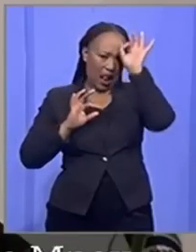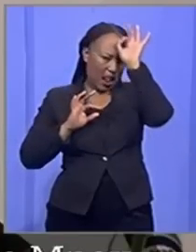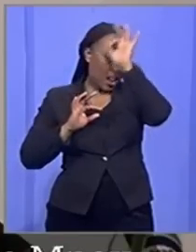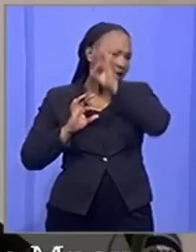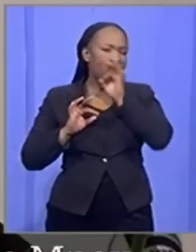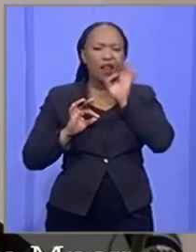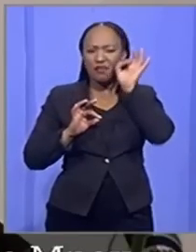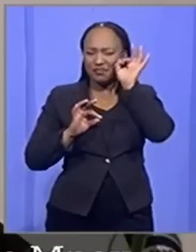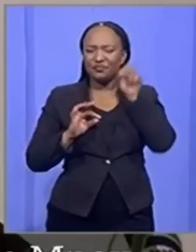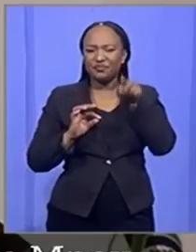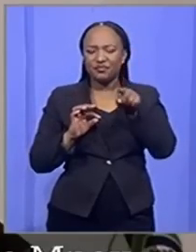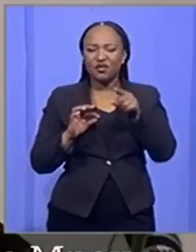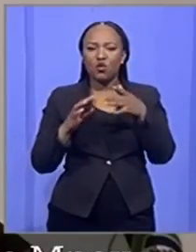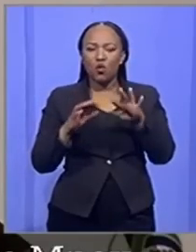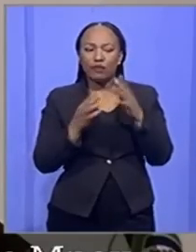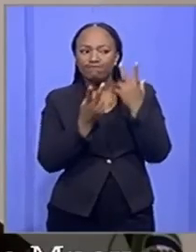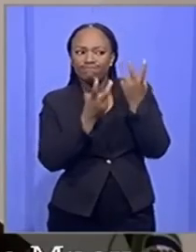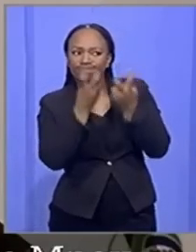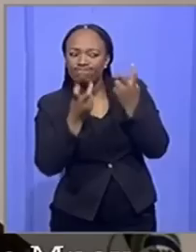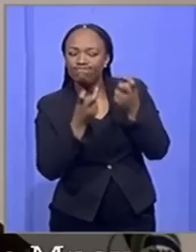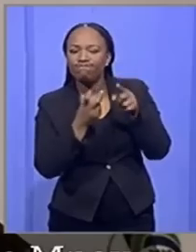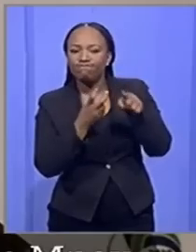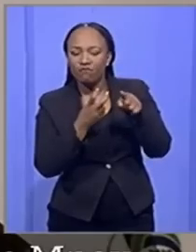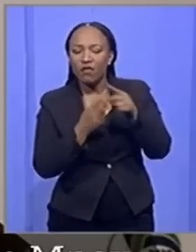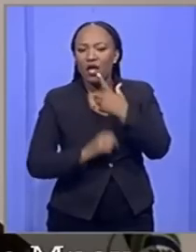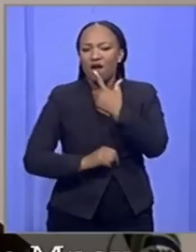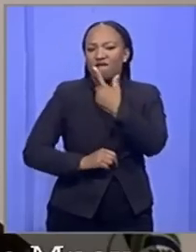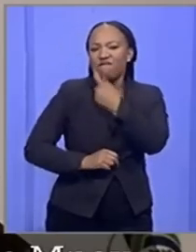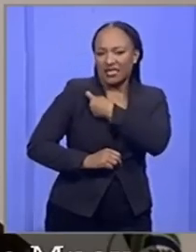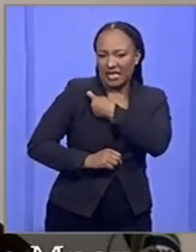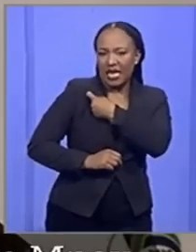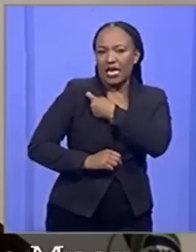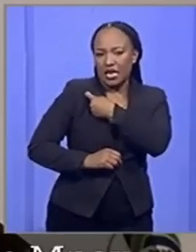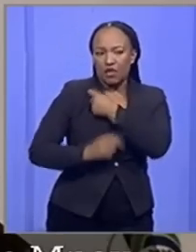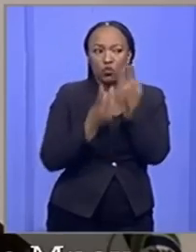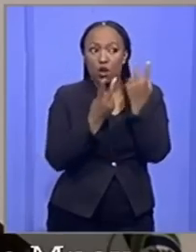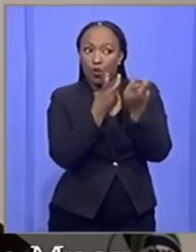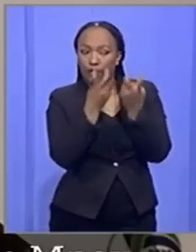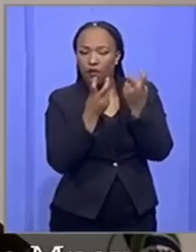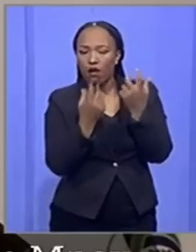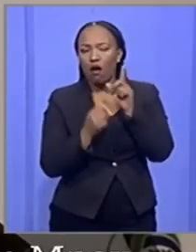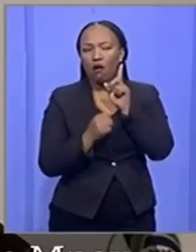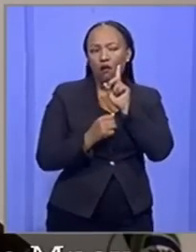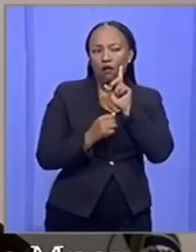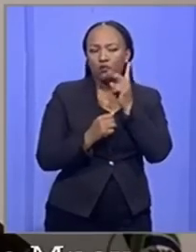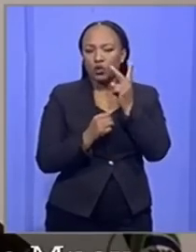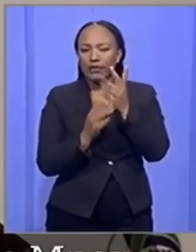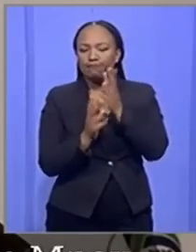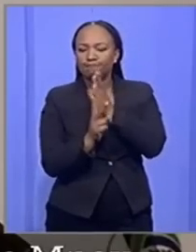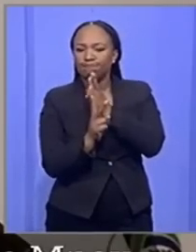vaccines, Mpox vaccine. Options are being considered as to